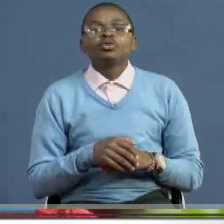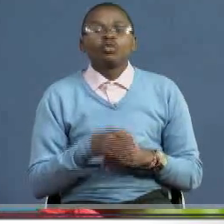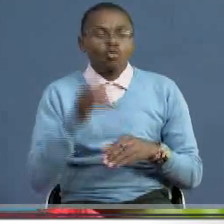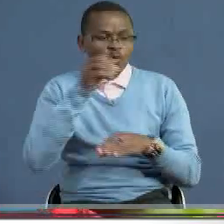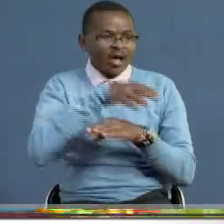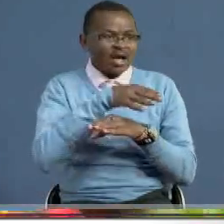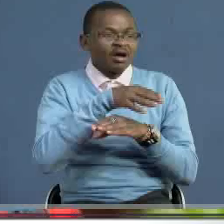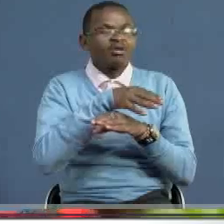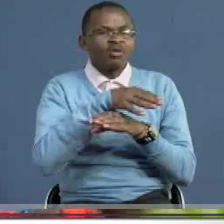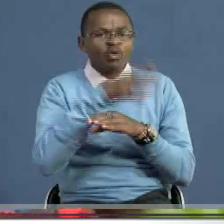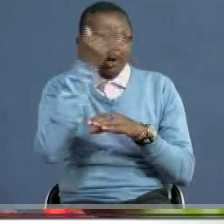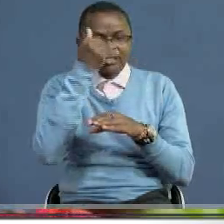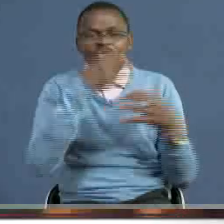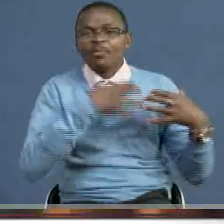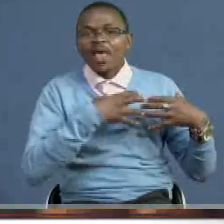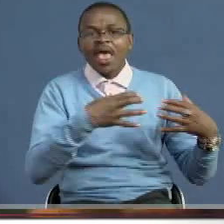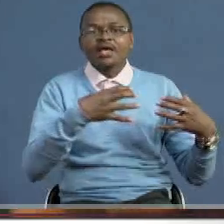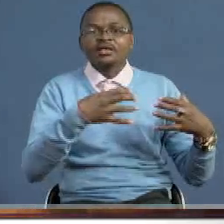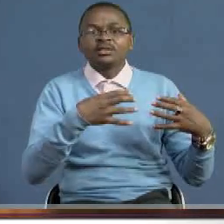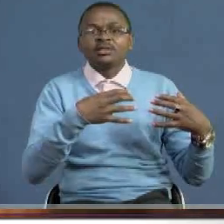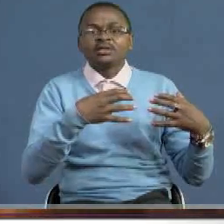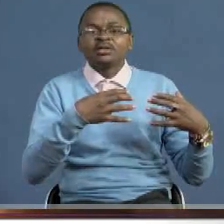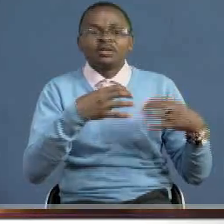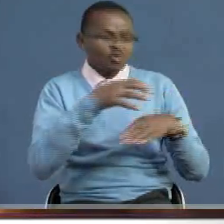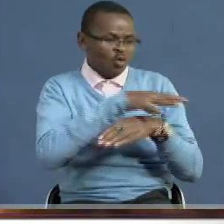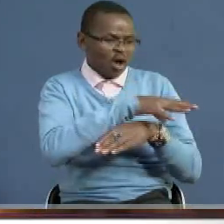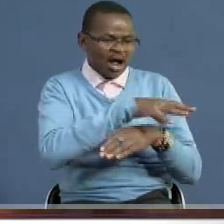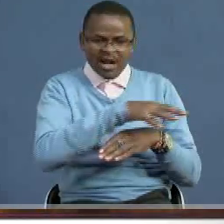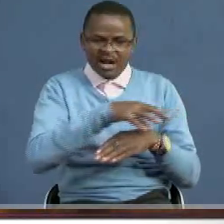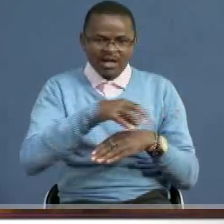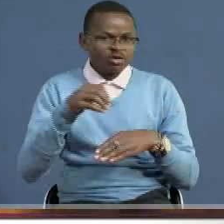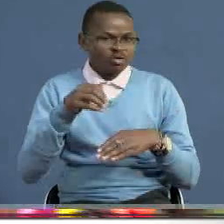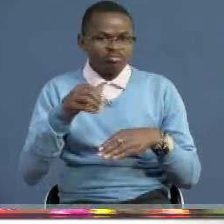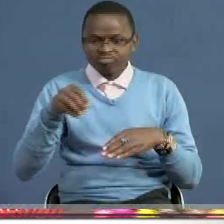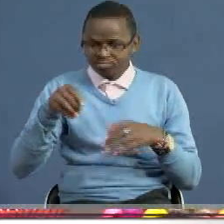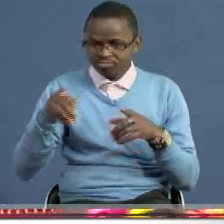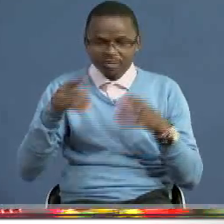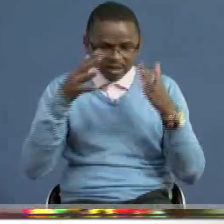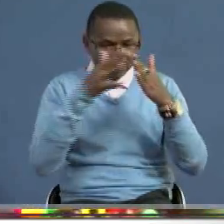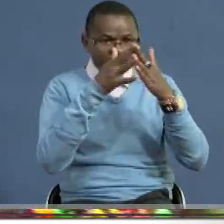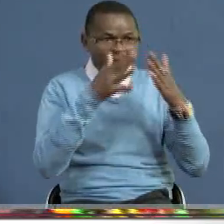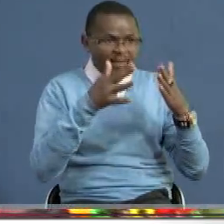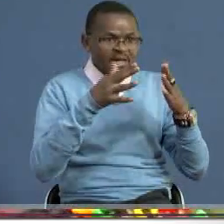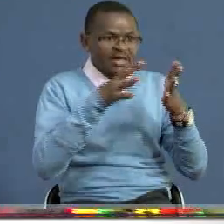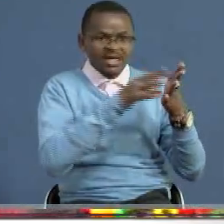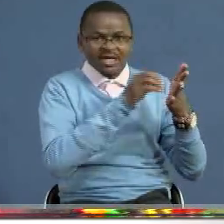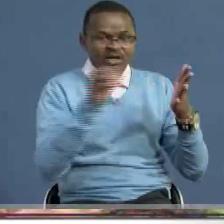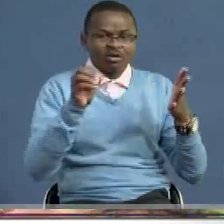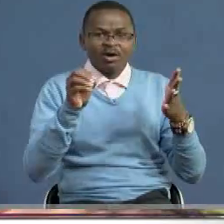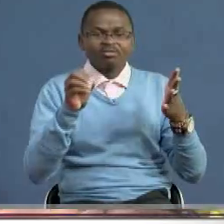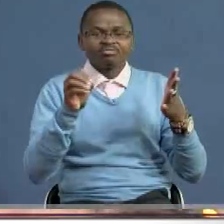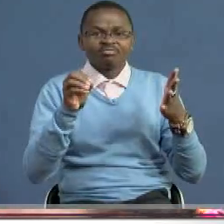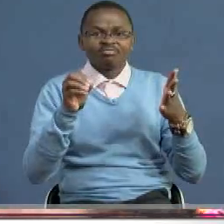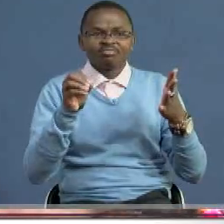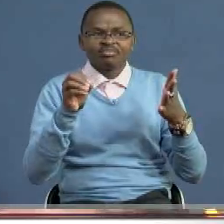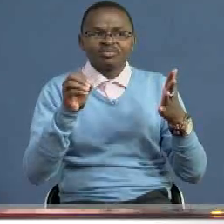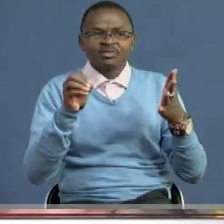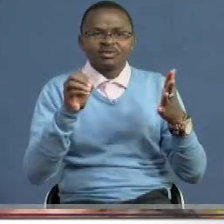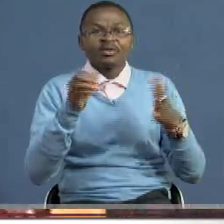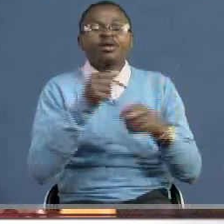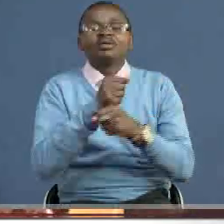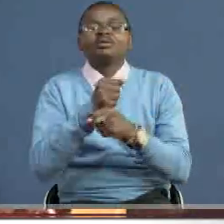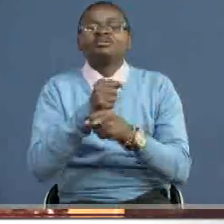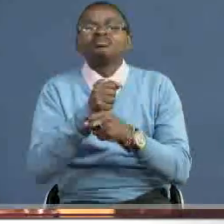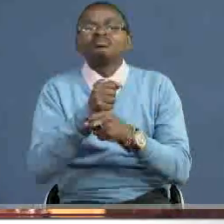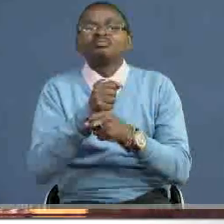hiyo kitofu ili ipone. Nilikuwa naitoa tu hapa kando kando ya nyumba. Ilikuwa inakaa inatoa usa. Nimewafanyia